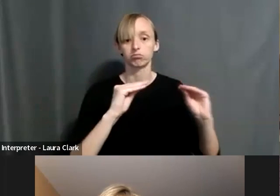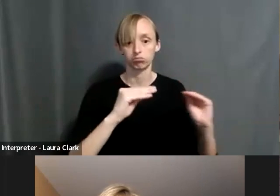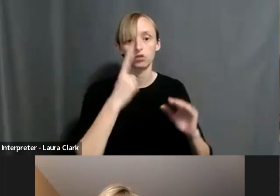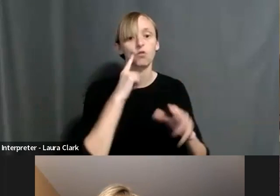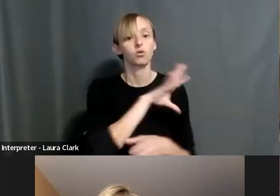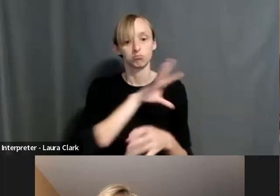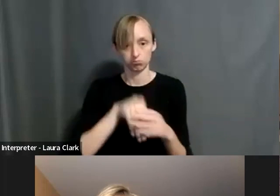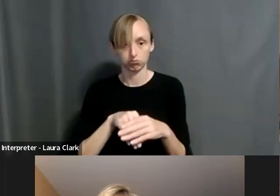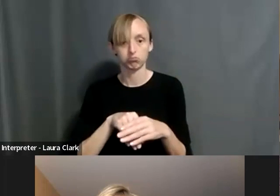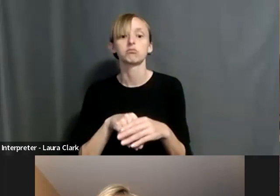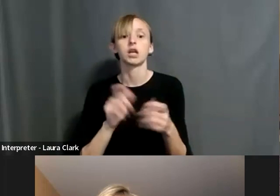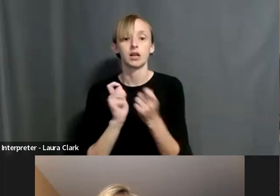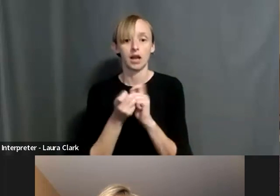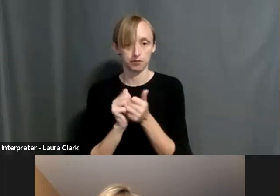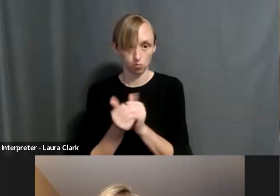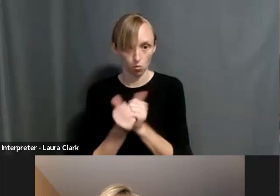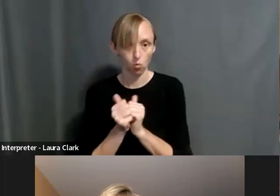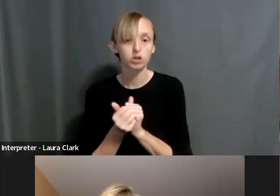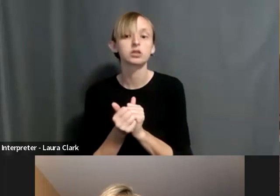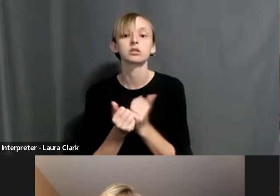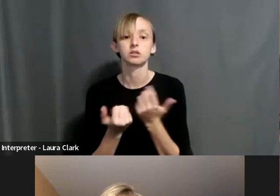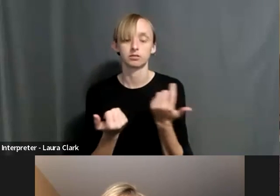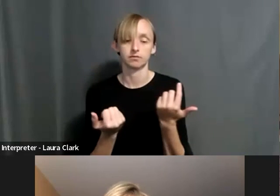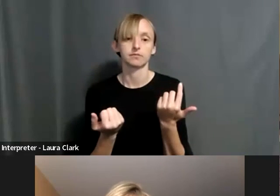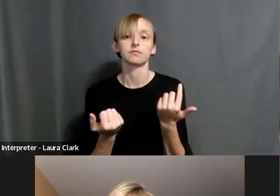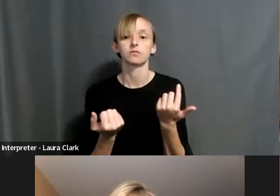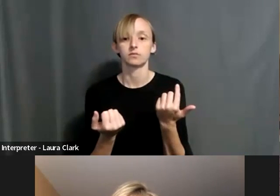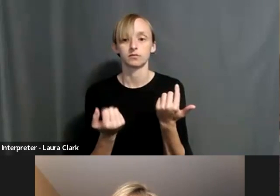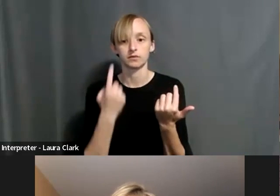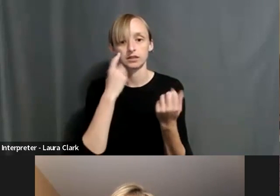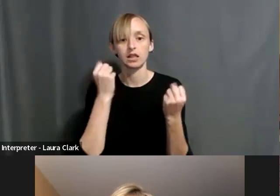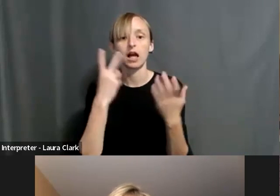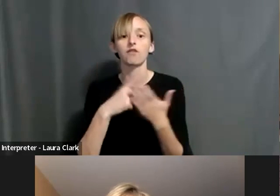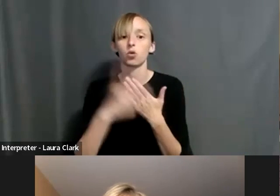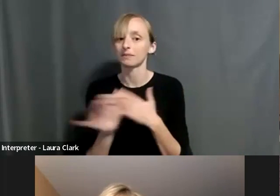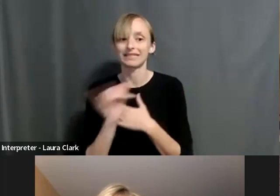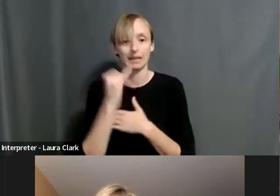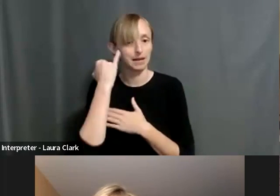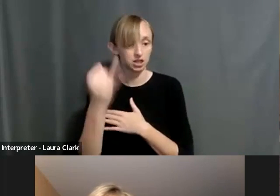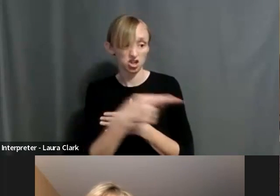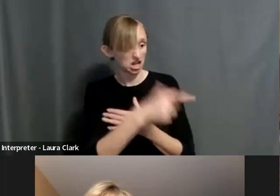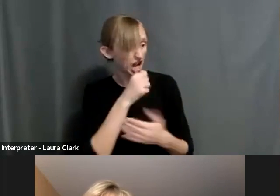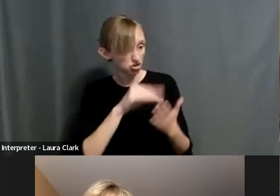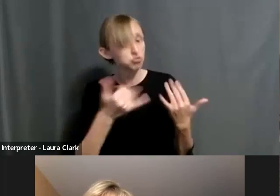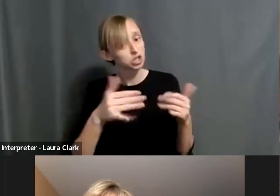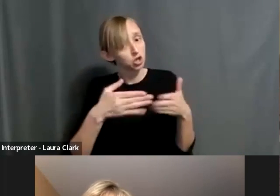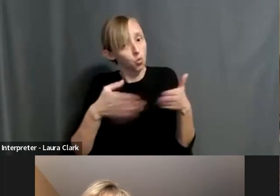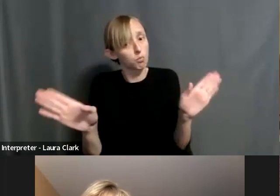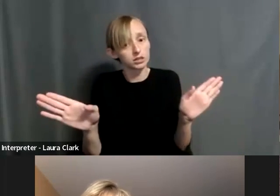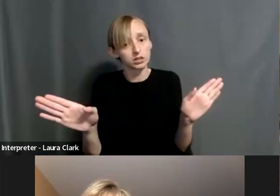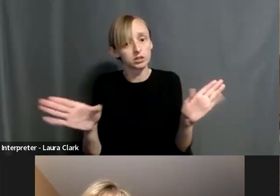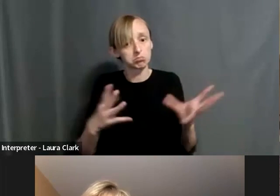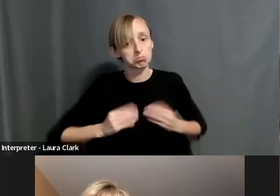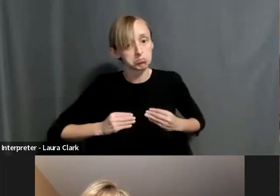participation. So I think that is one, I think a lot of programs would be open in that way. And then